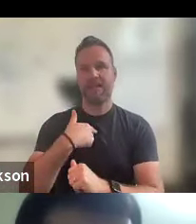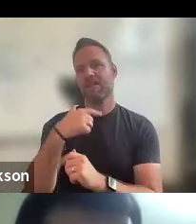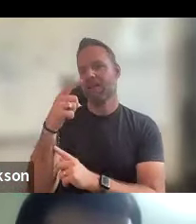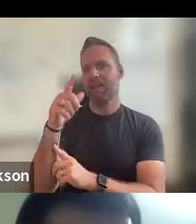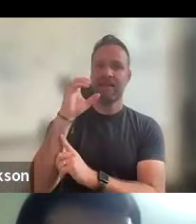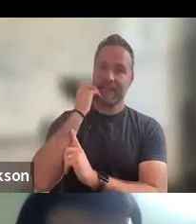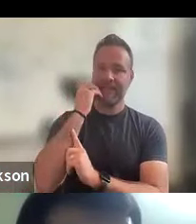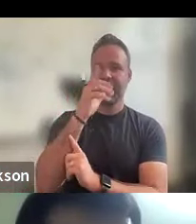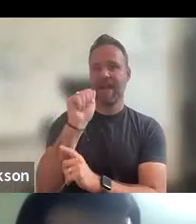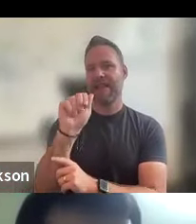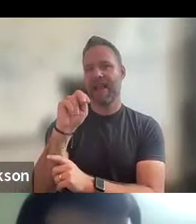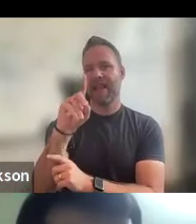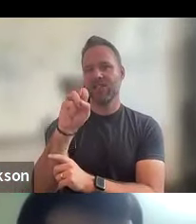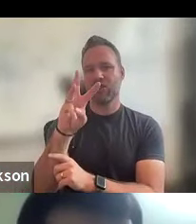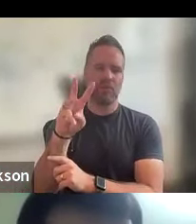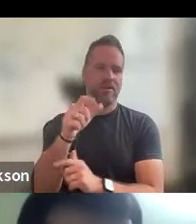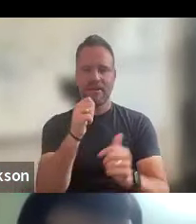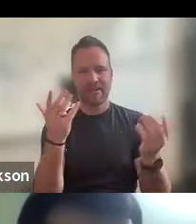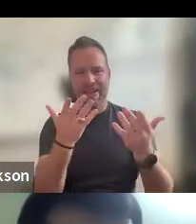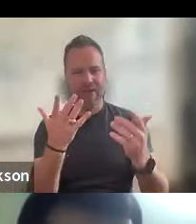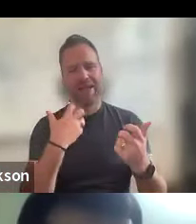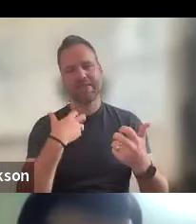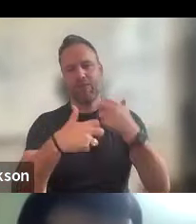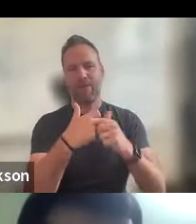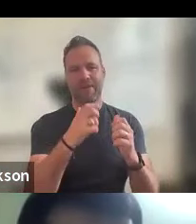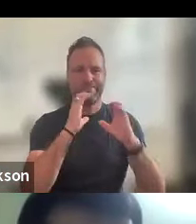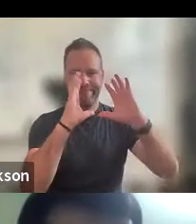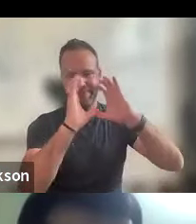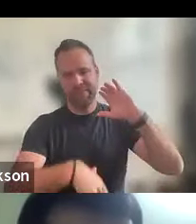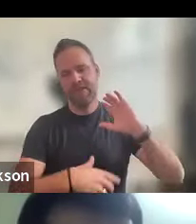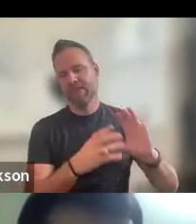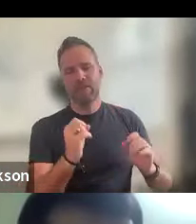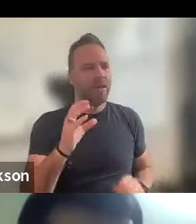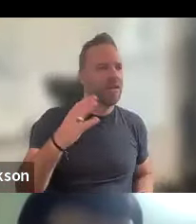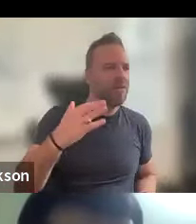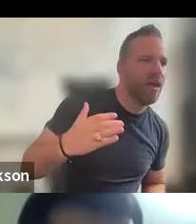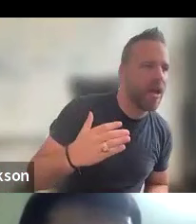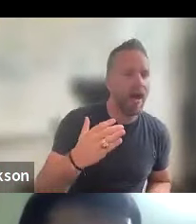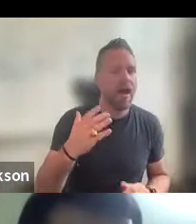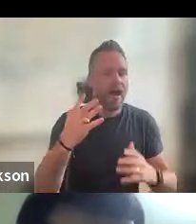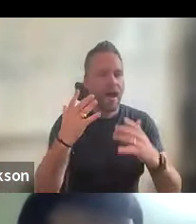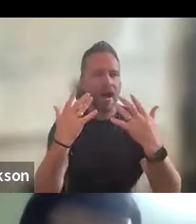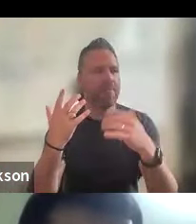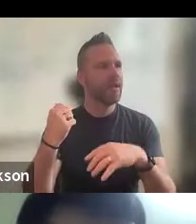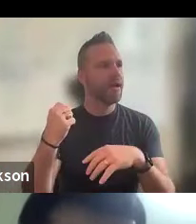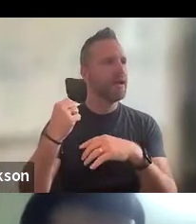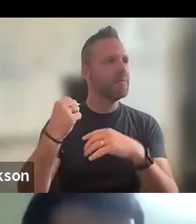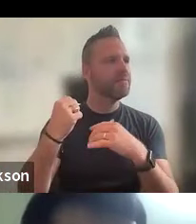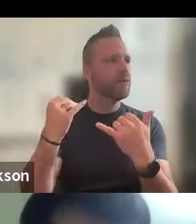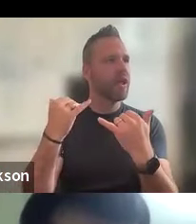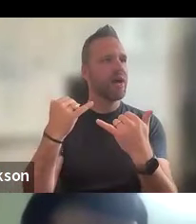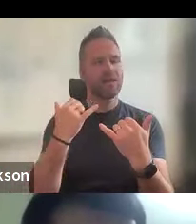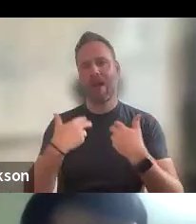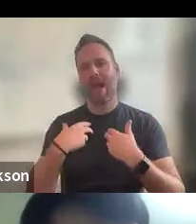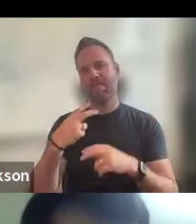team started me, Destiny, and Andrew. Andrew's not here. He had some issues with miscommunication. Anyway, it's